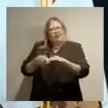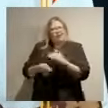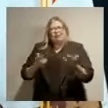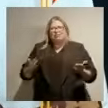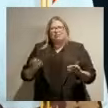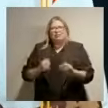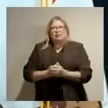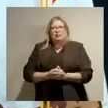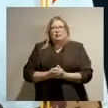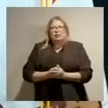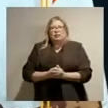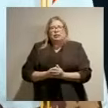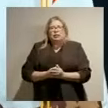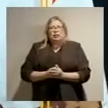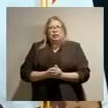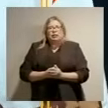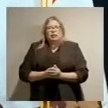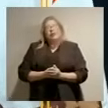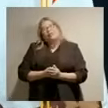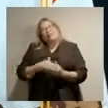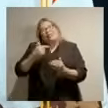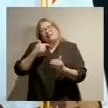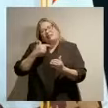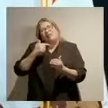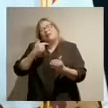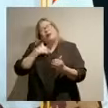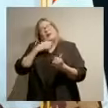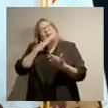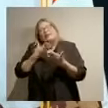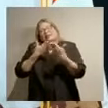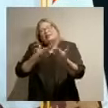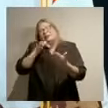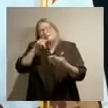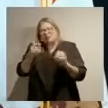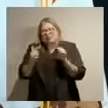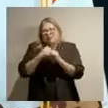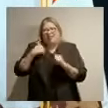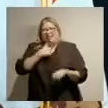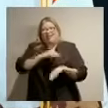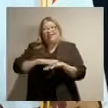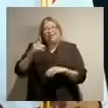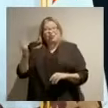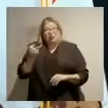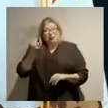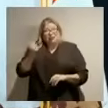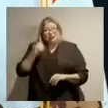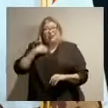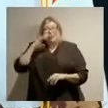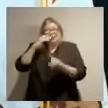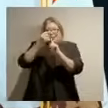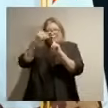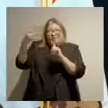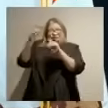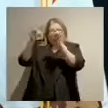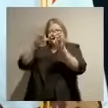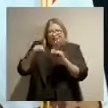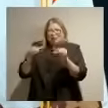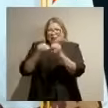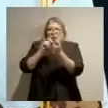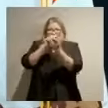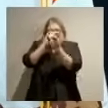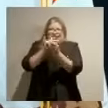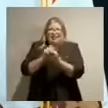I encourage you in particular to spend time with us on Tuesday, learn more about the details of what was just